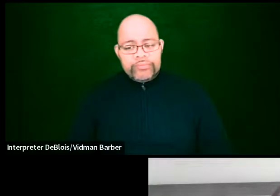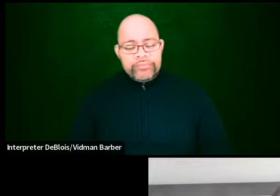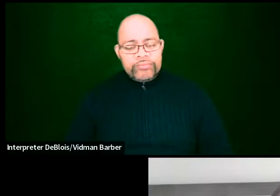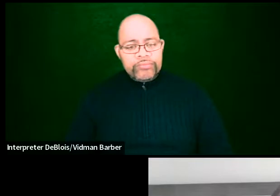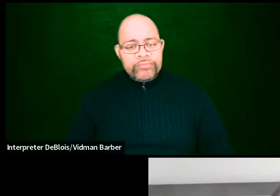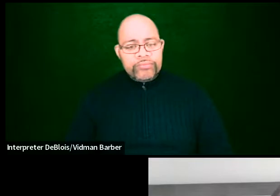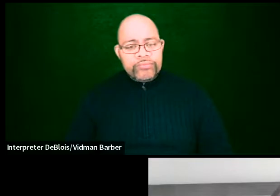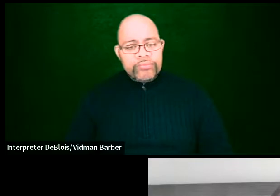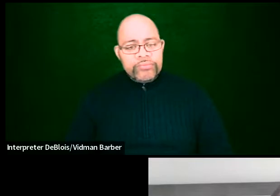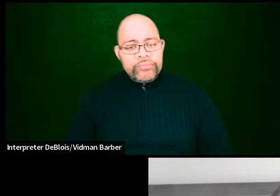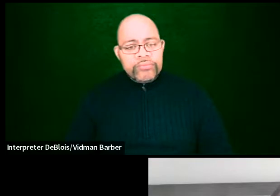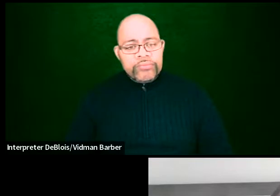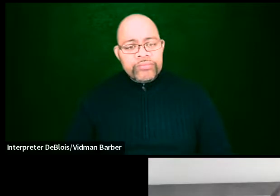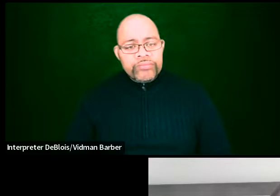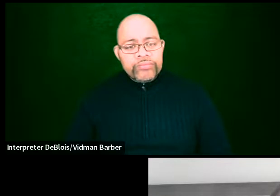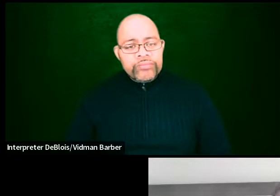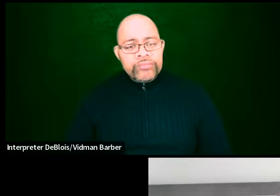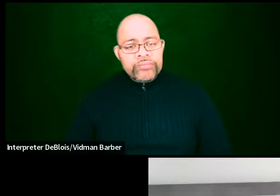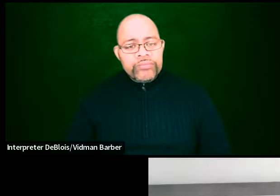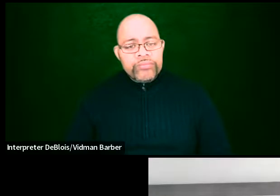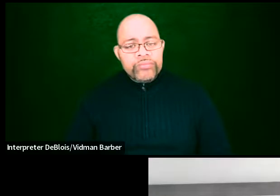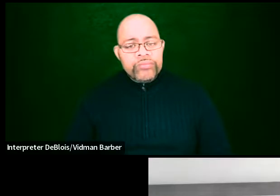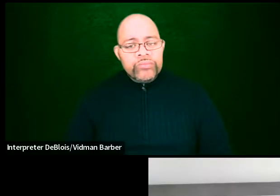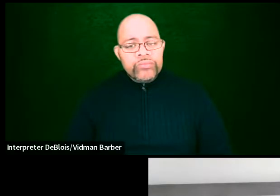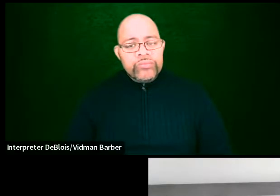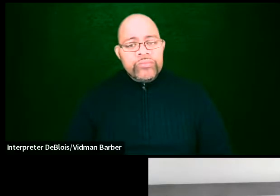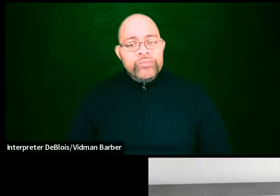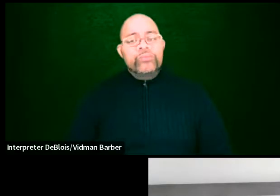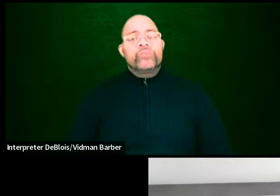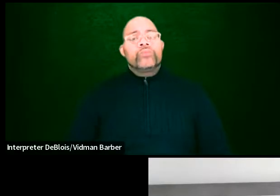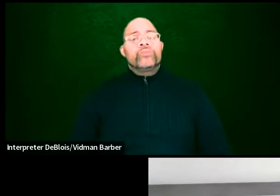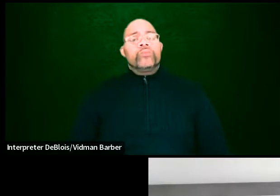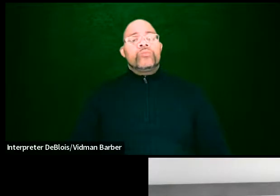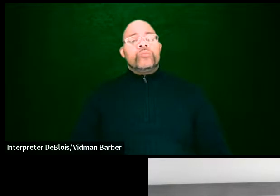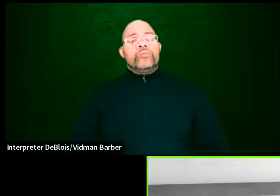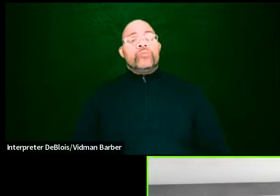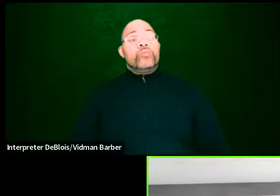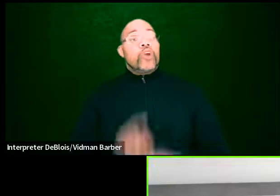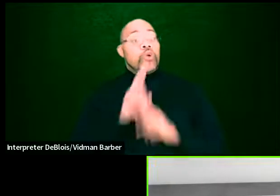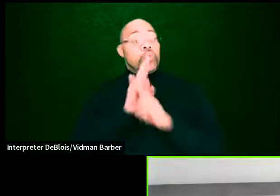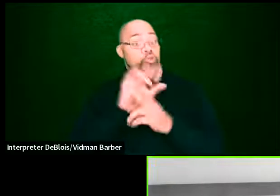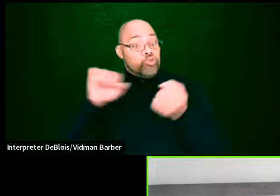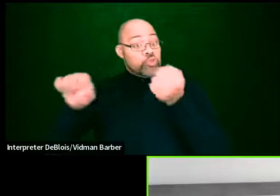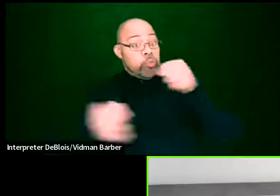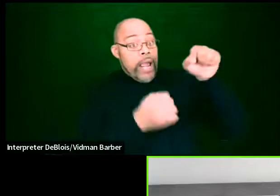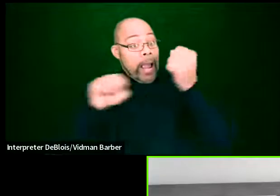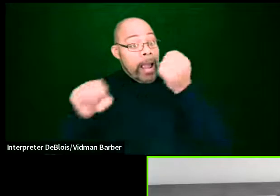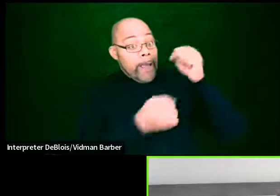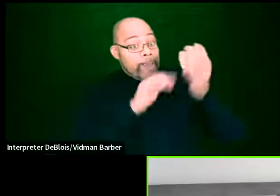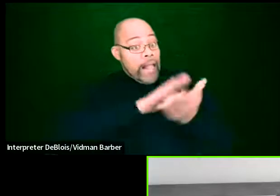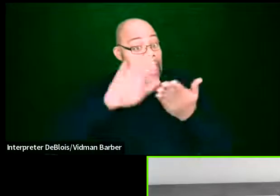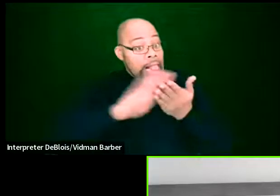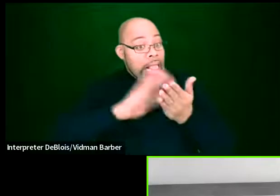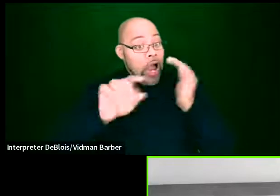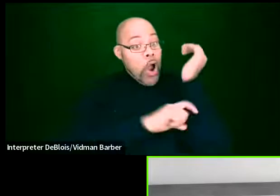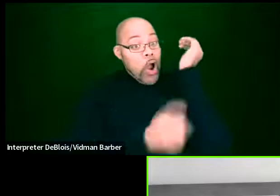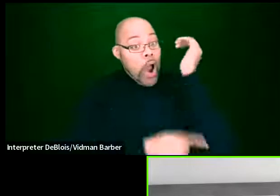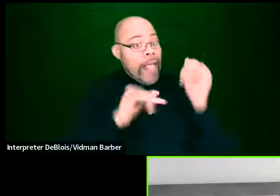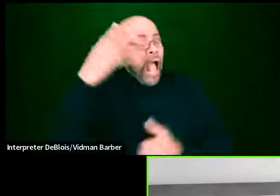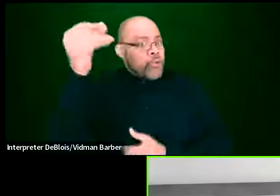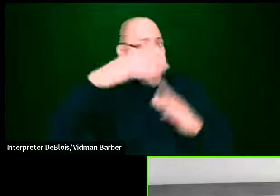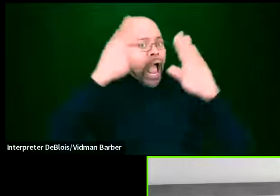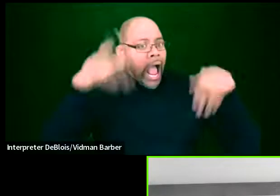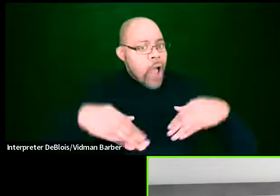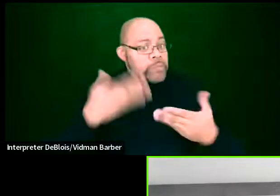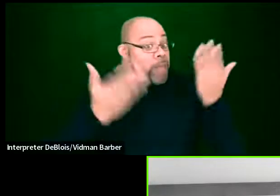You can use a broom and sweep up the trash. Love that one. You can use a broom and sweep up trash, like outside of your